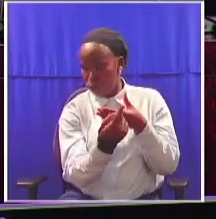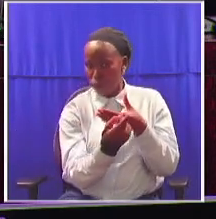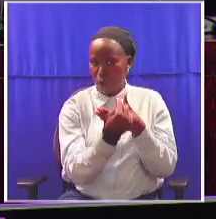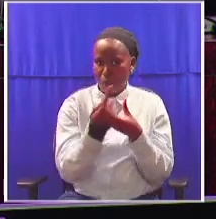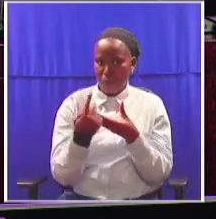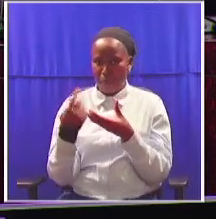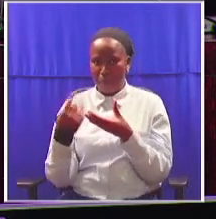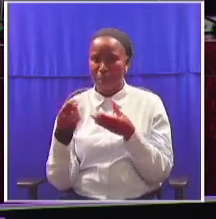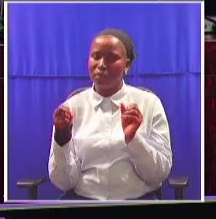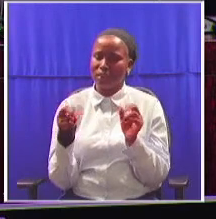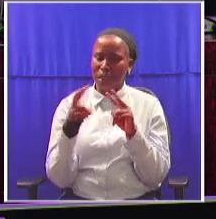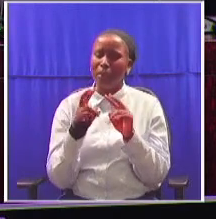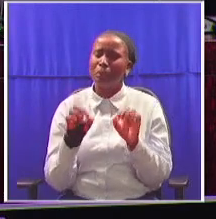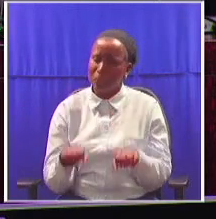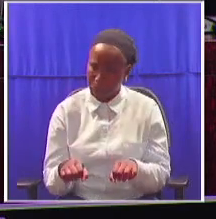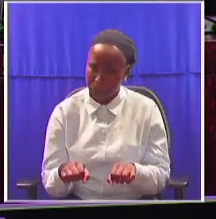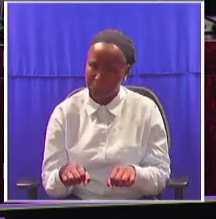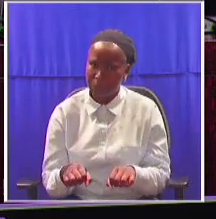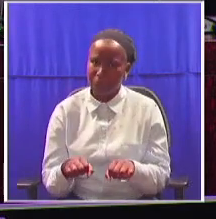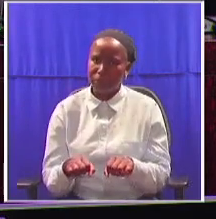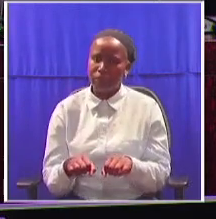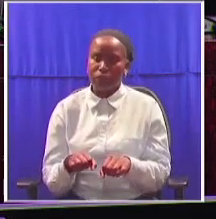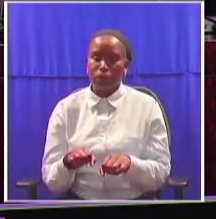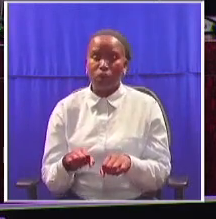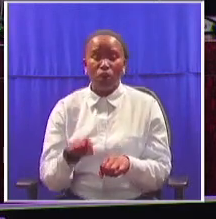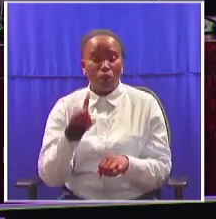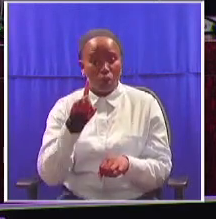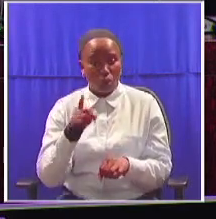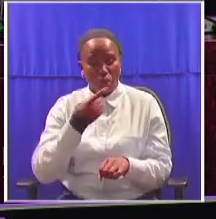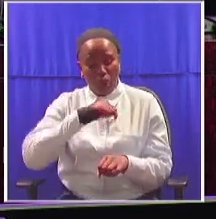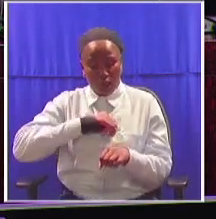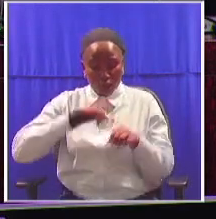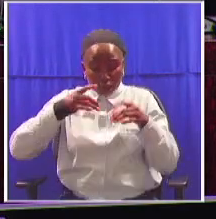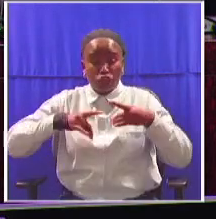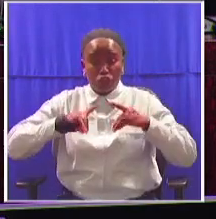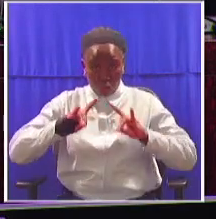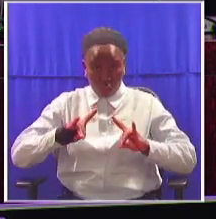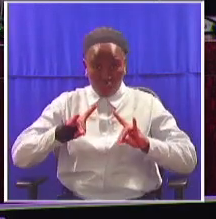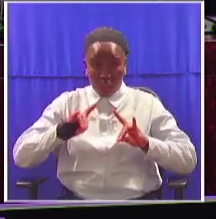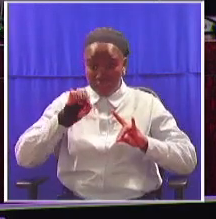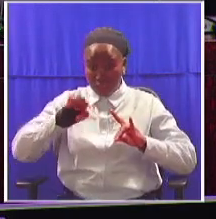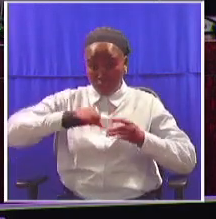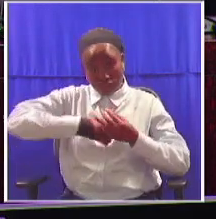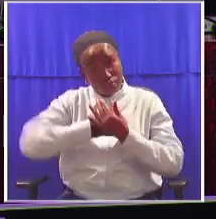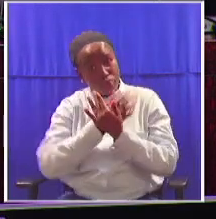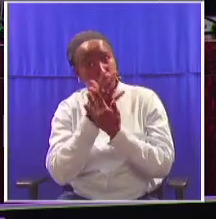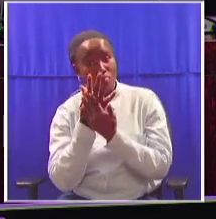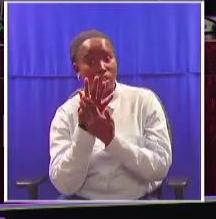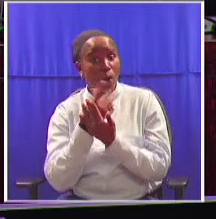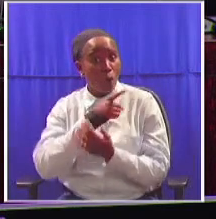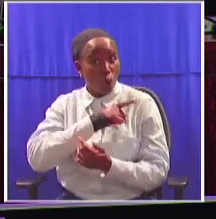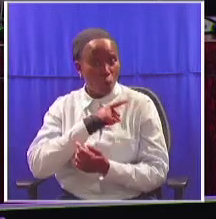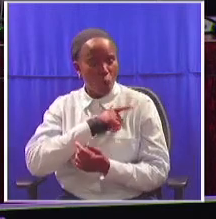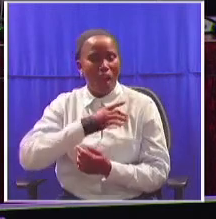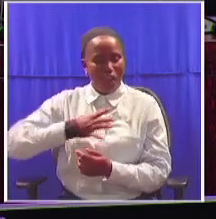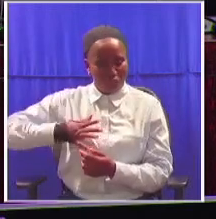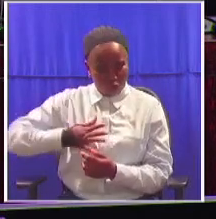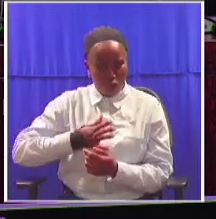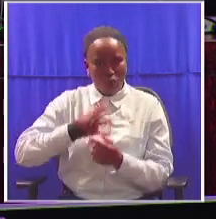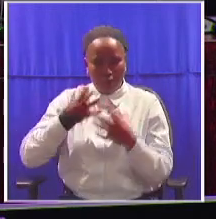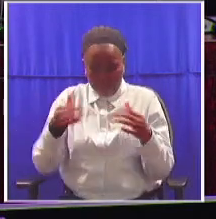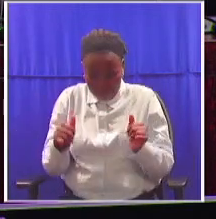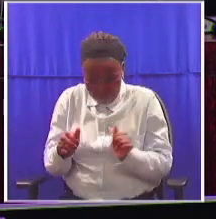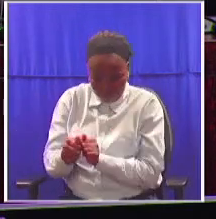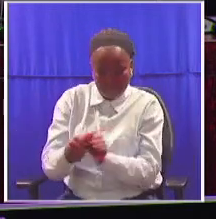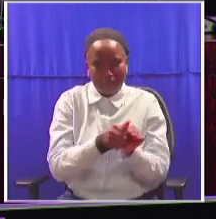of the priorities during our chairship of BRICS is to build a partnership between BRICS